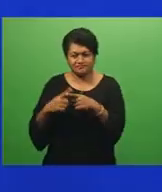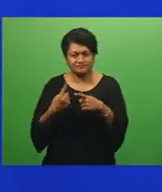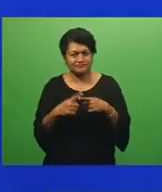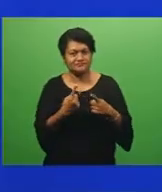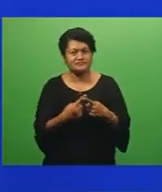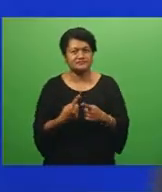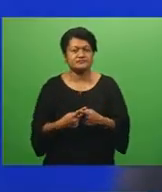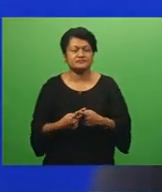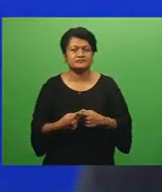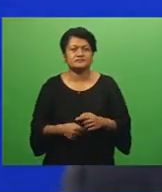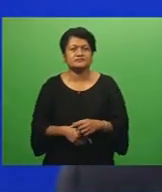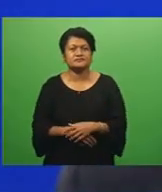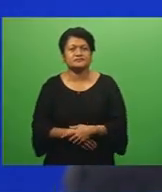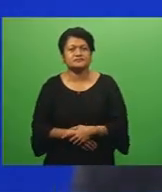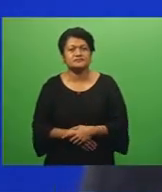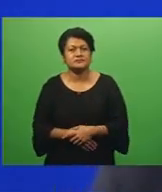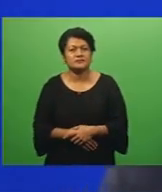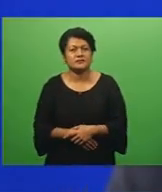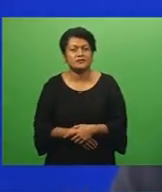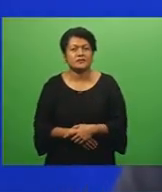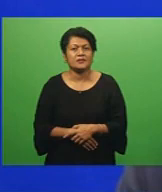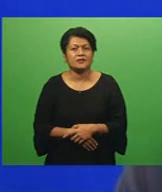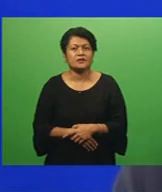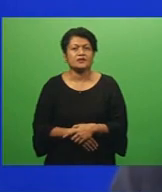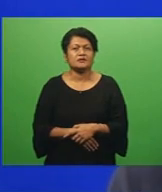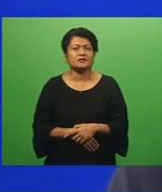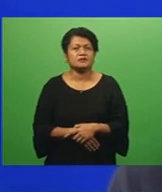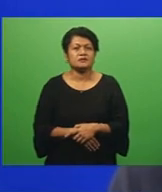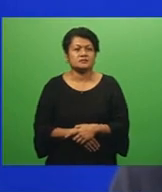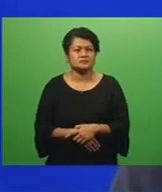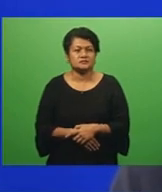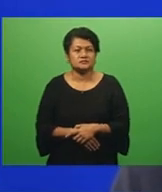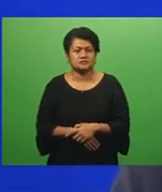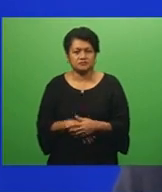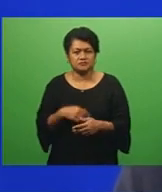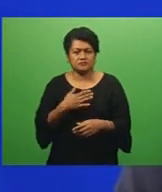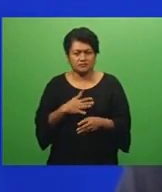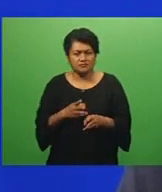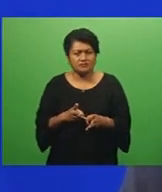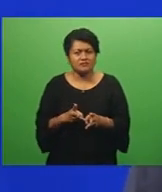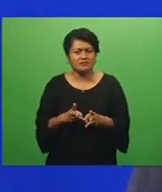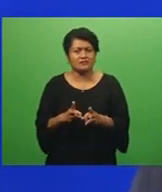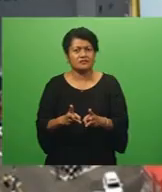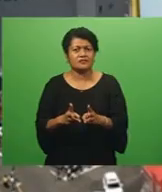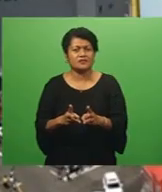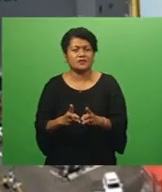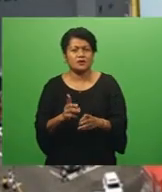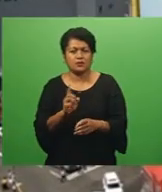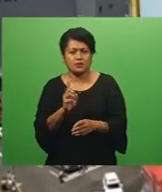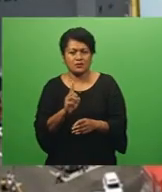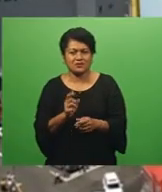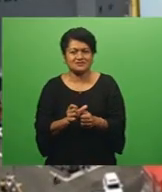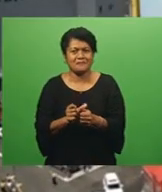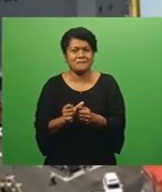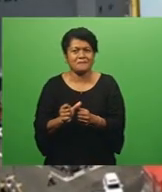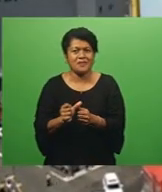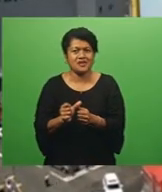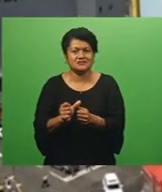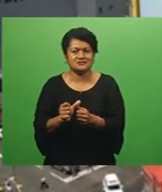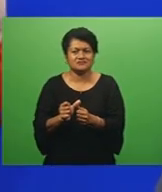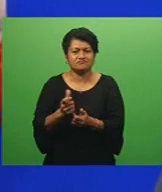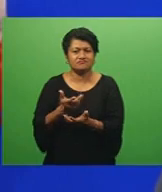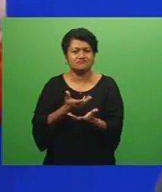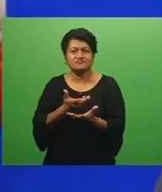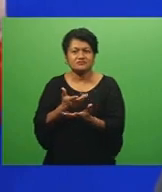that is having webinars such as this, networking,